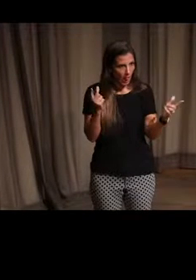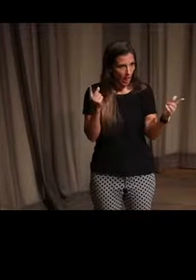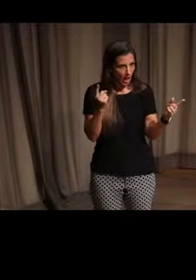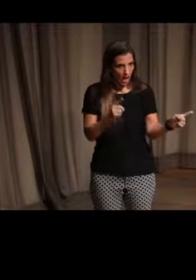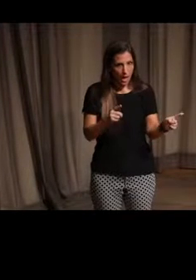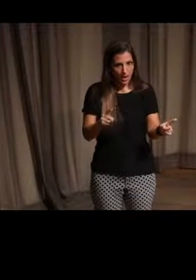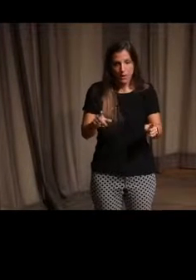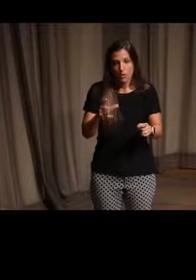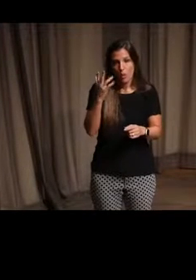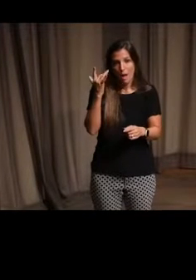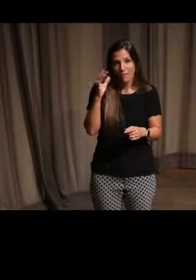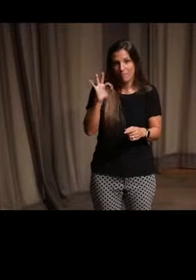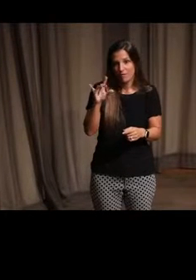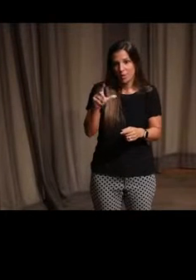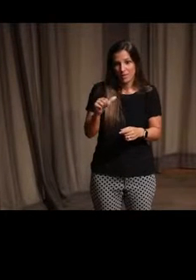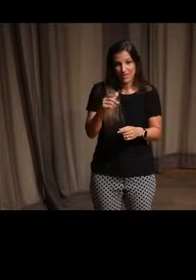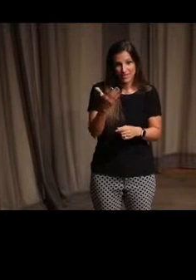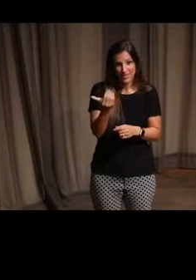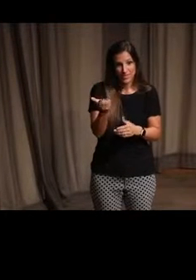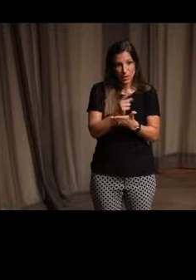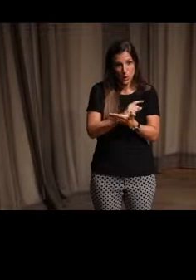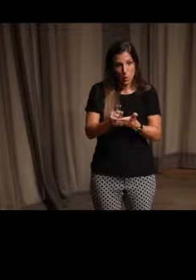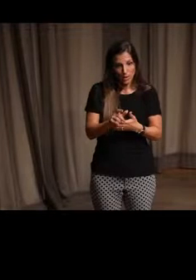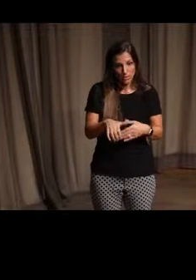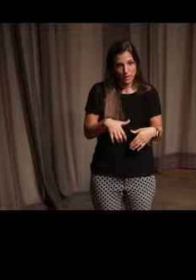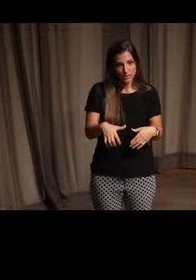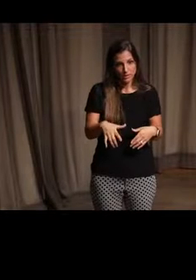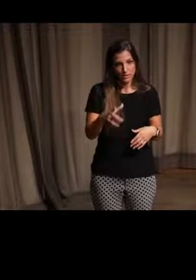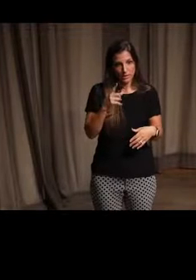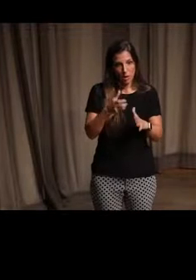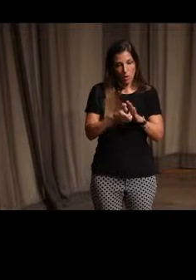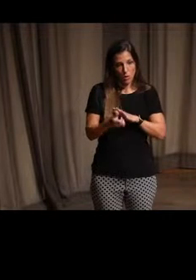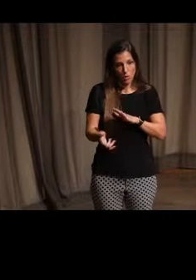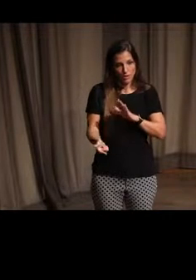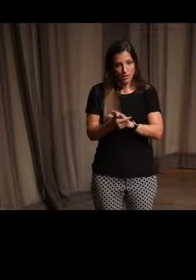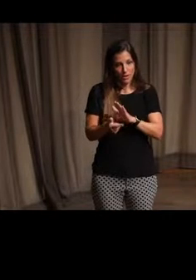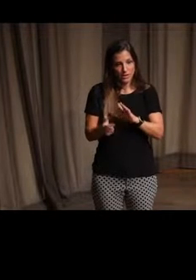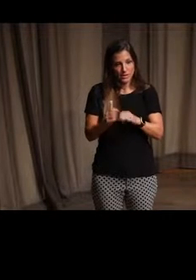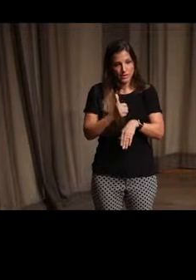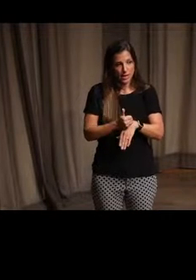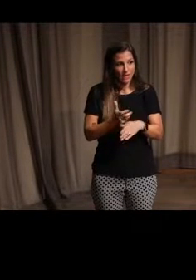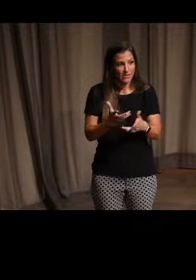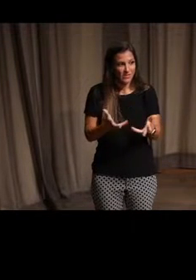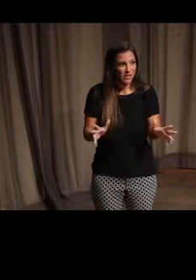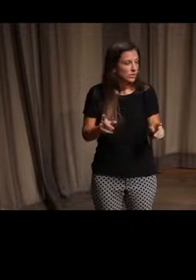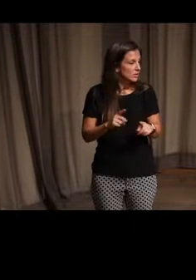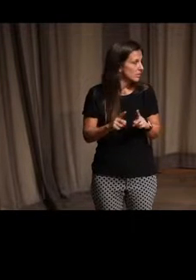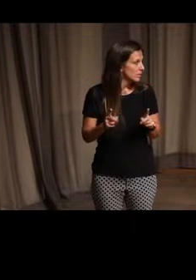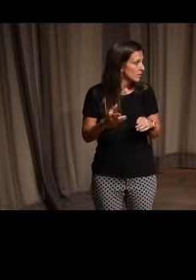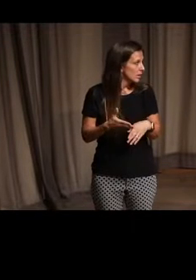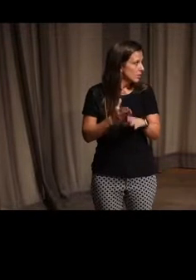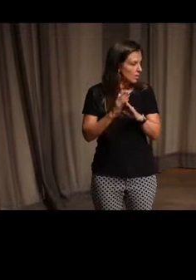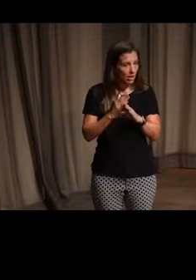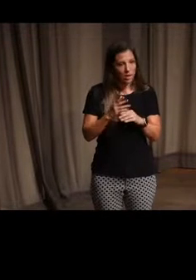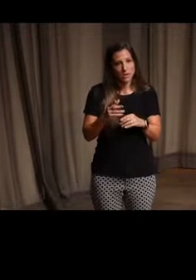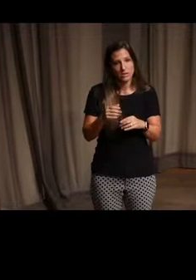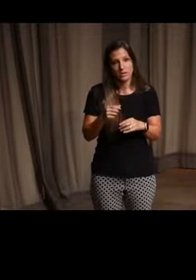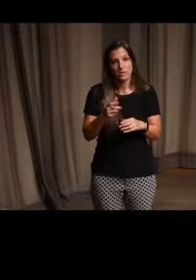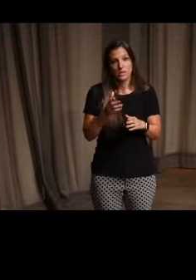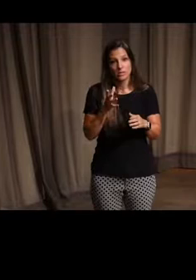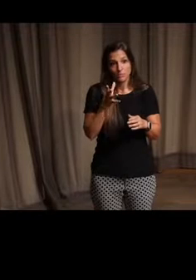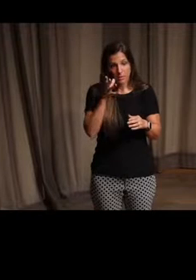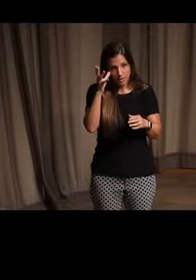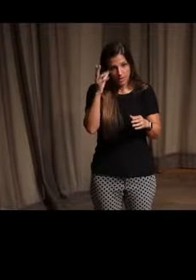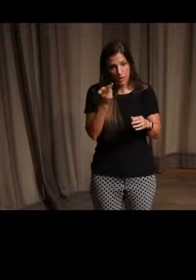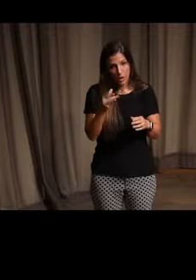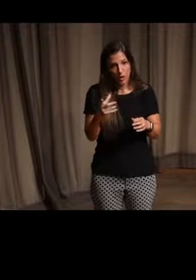Like in Florida, the 15-week abortion ban is now in place, but a judge blocked it, and then Planned Parenthood sued, and then a